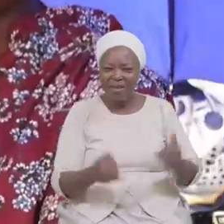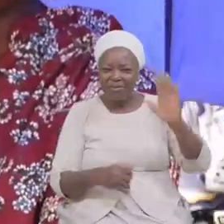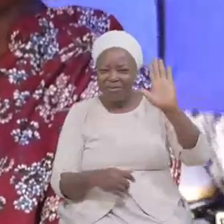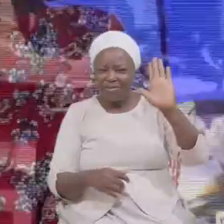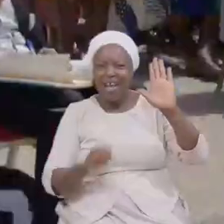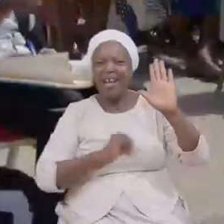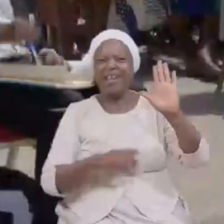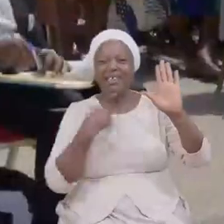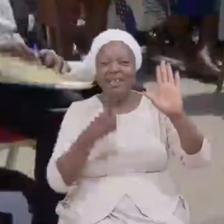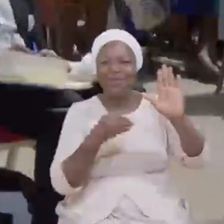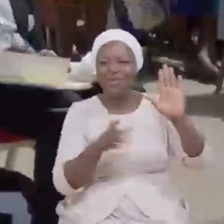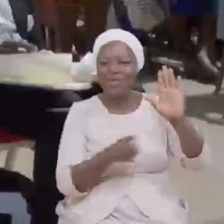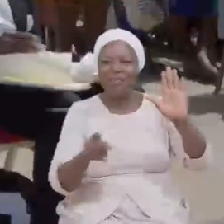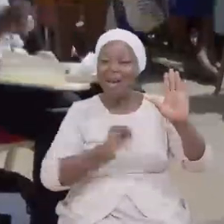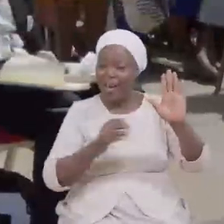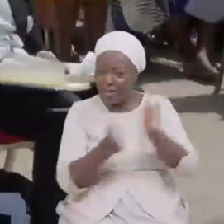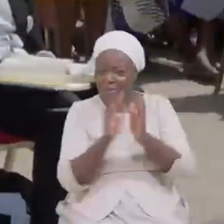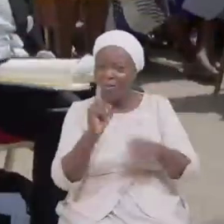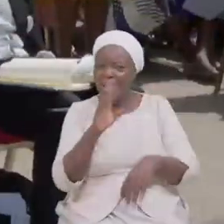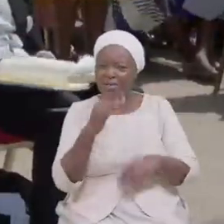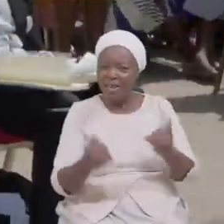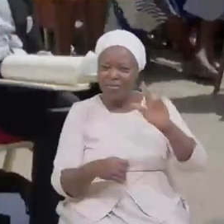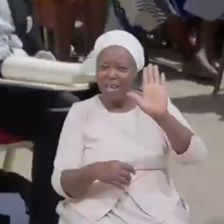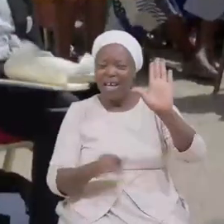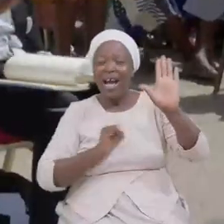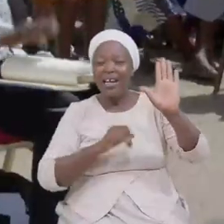of them. I say, where are you? I tell you